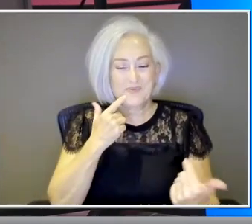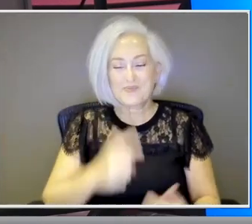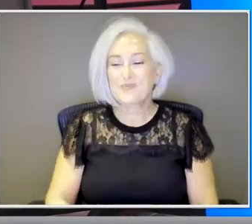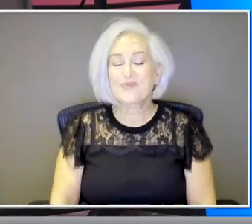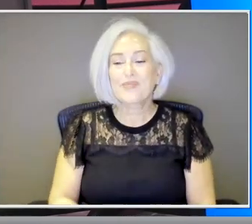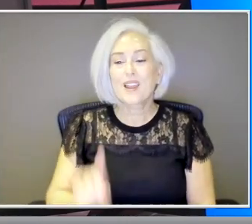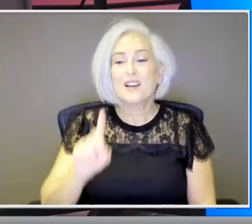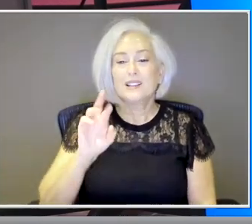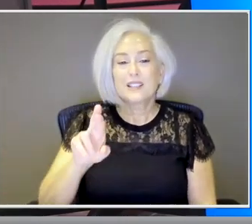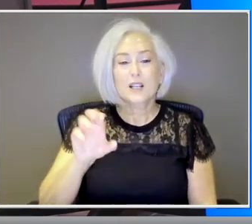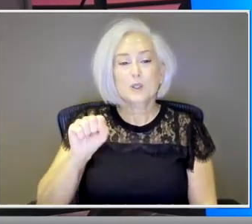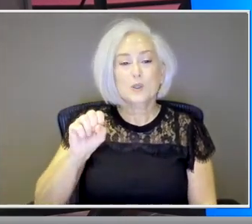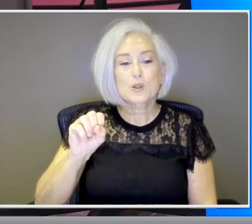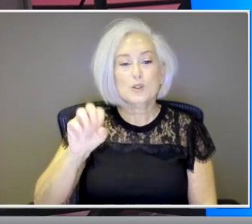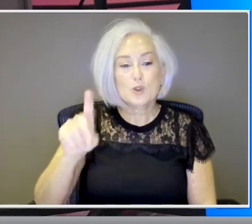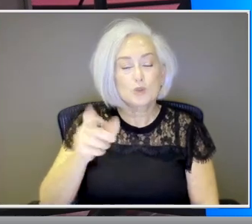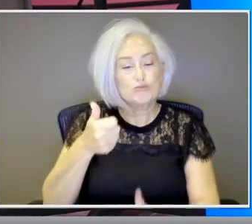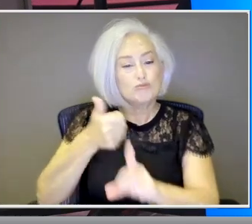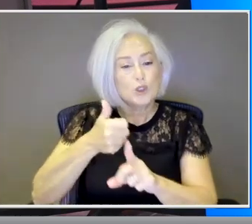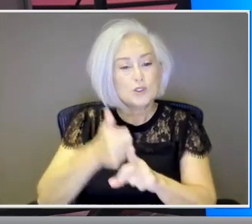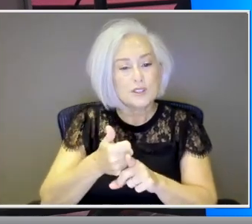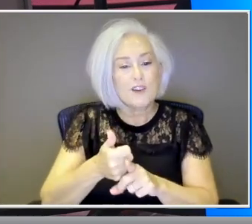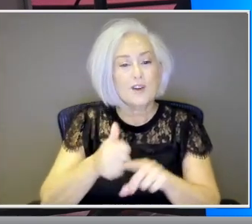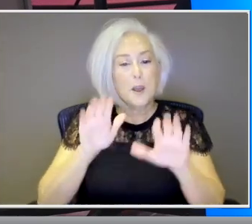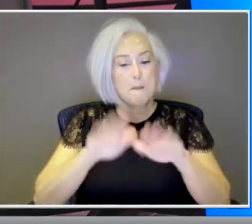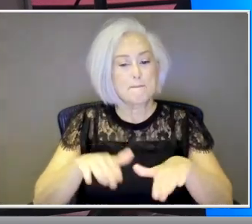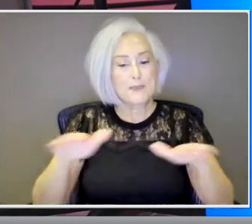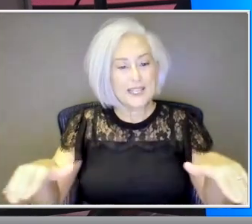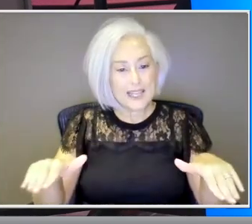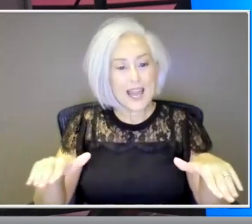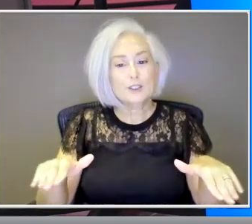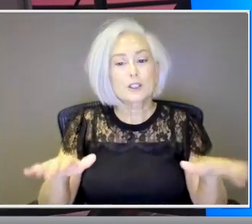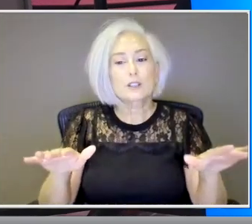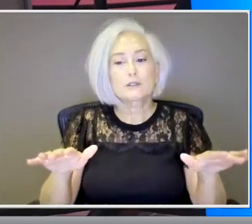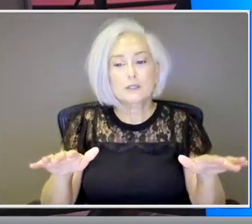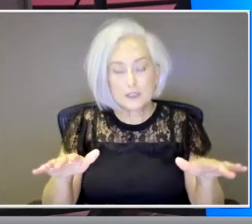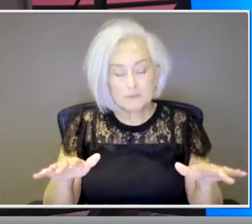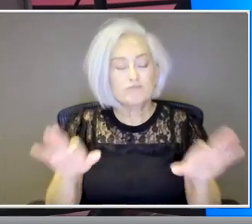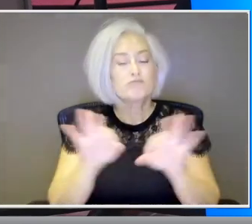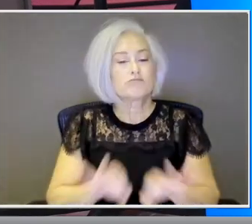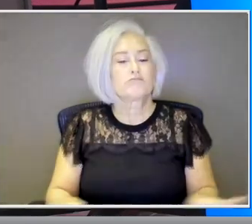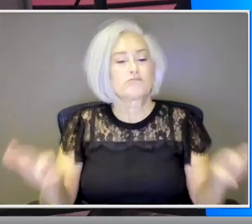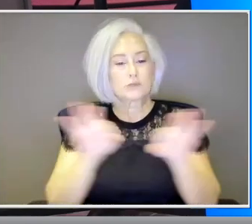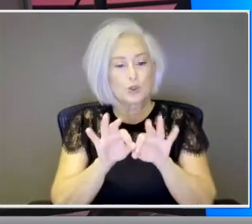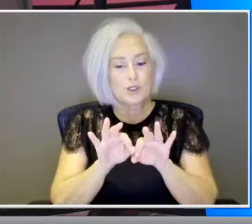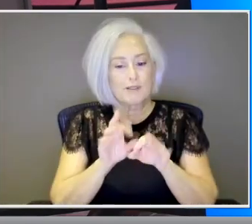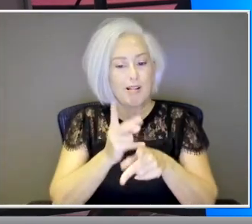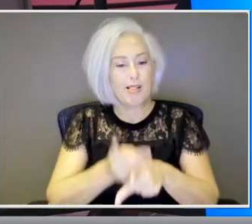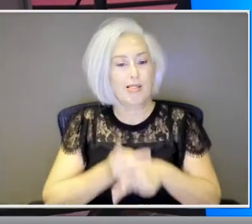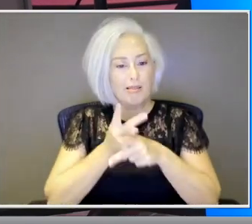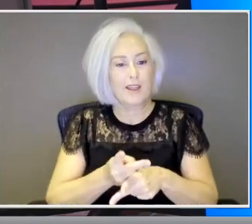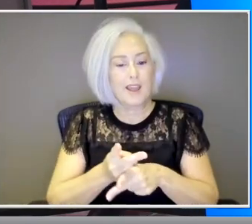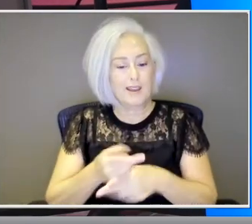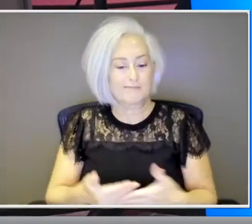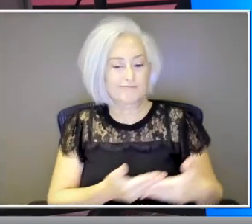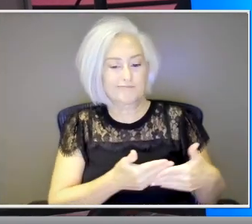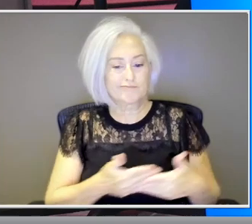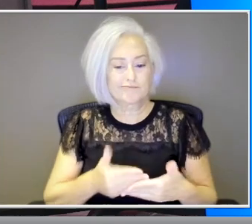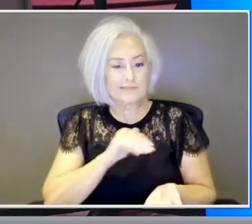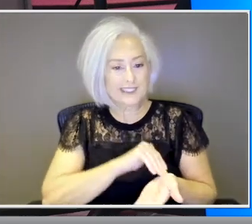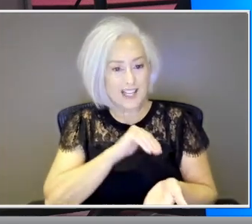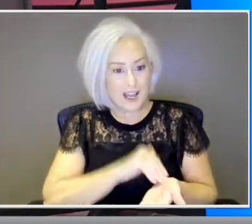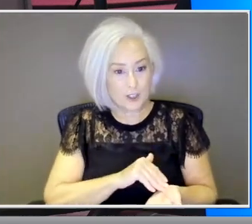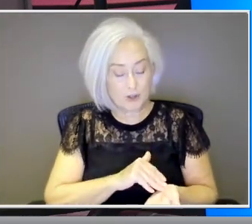Sood, as a pediatric critical care specialist, you're often the first one to be seeing these little ones with pulmonary hypertension, and